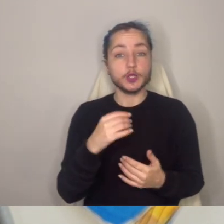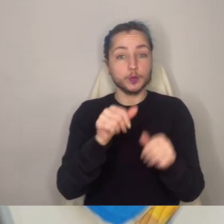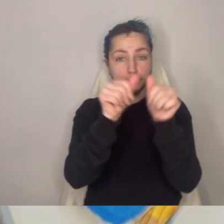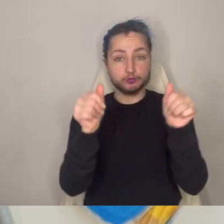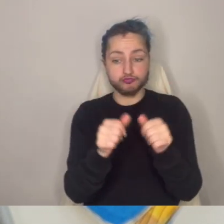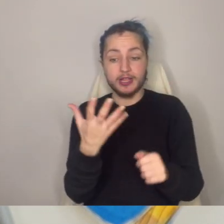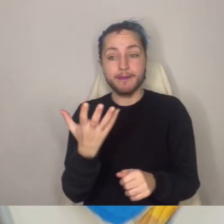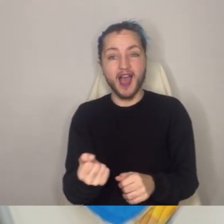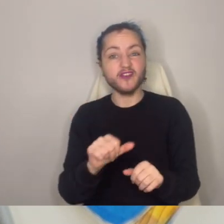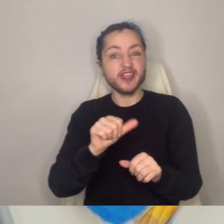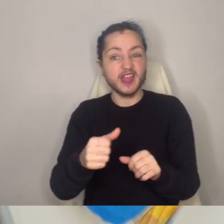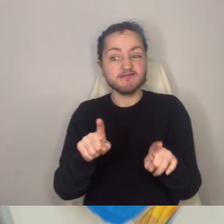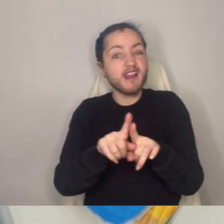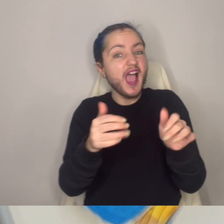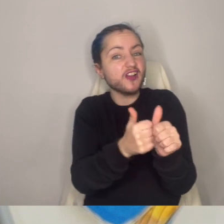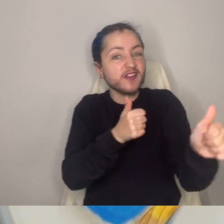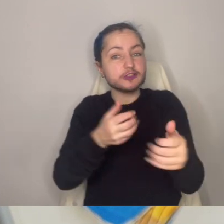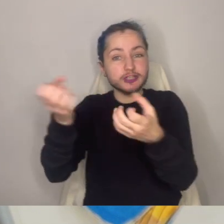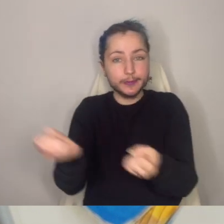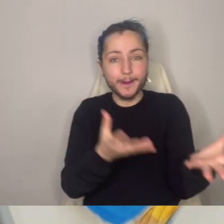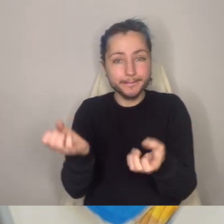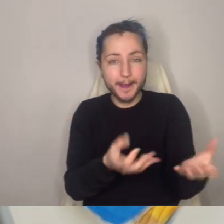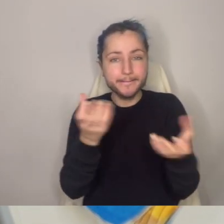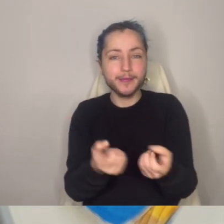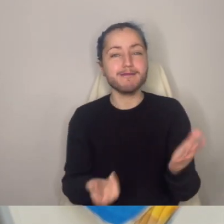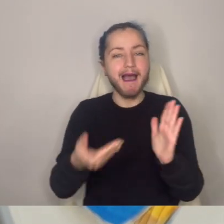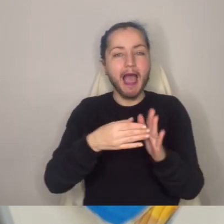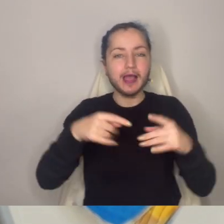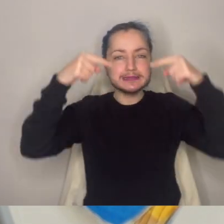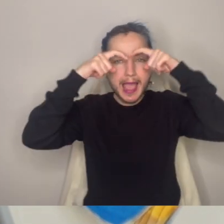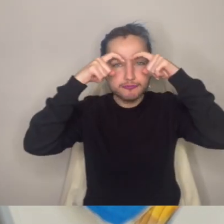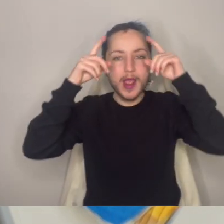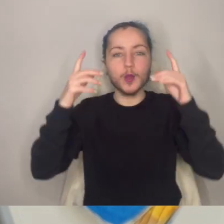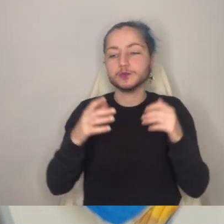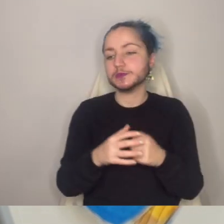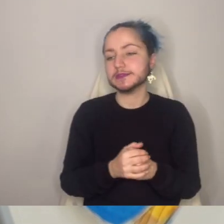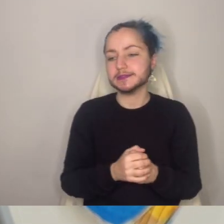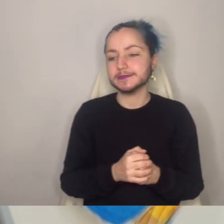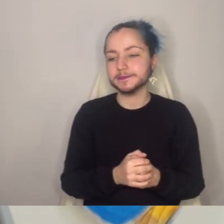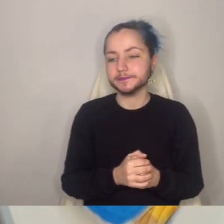Once you've got your face shape, it's a little bit like a production line, adding eyebrows